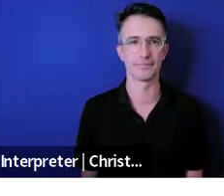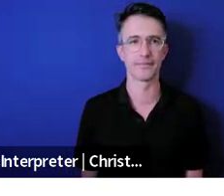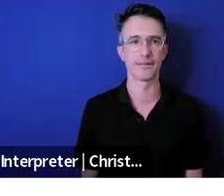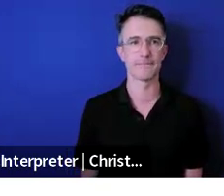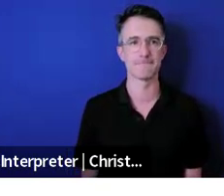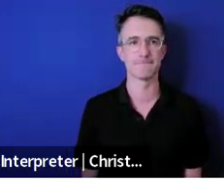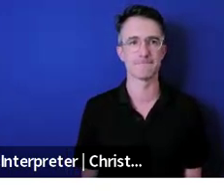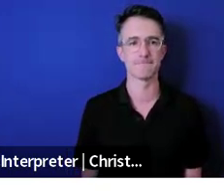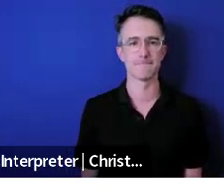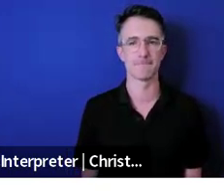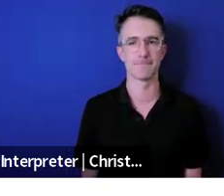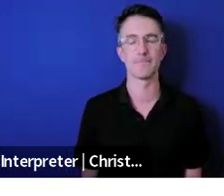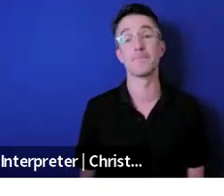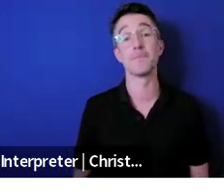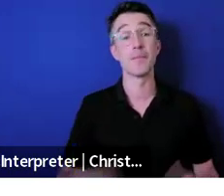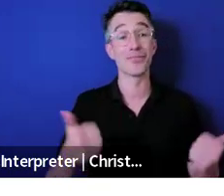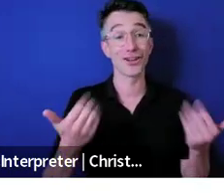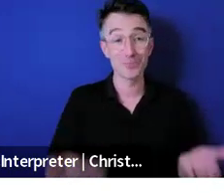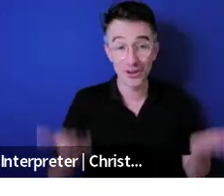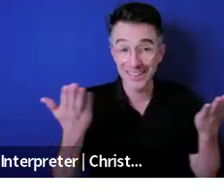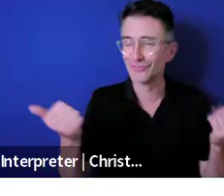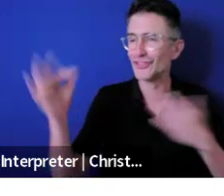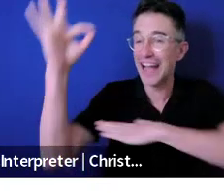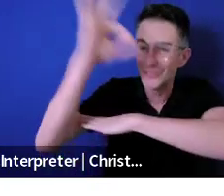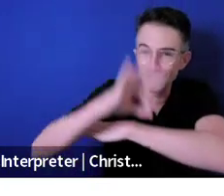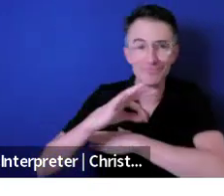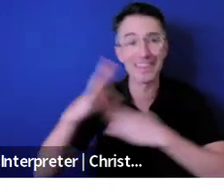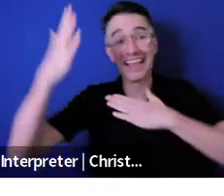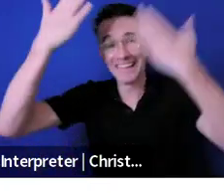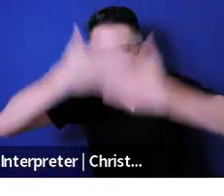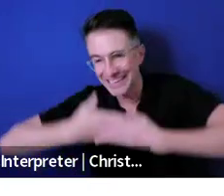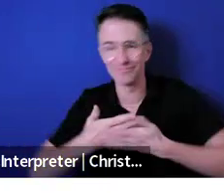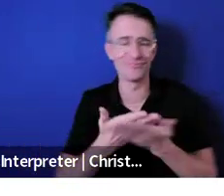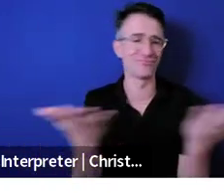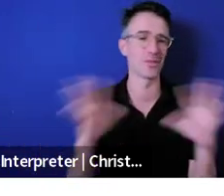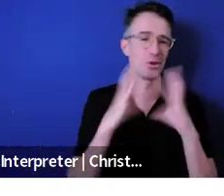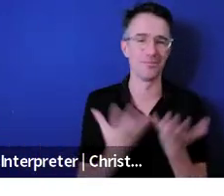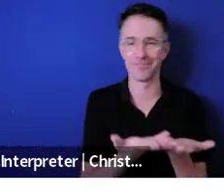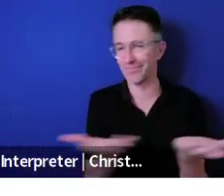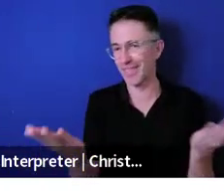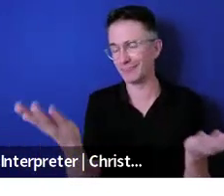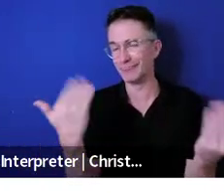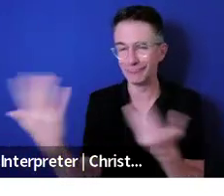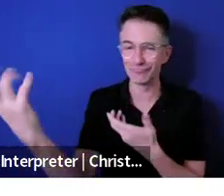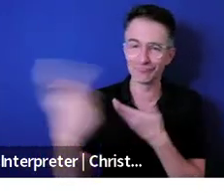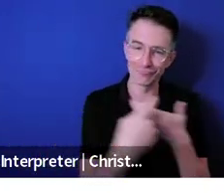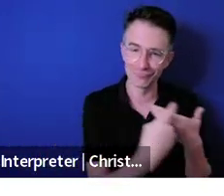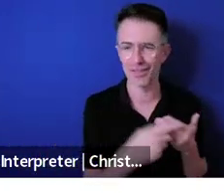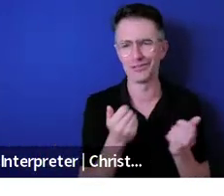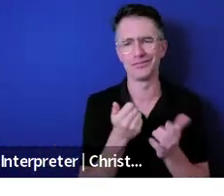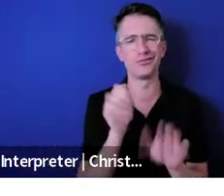Good morning, good afternoon, good evening, everyone who are joining us here according to your time zone. Welcome to